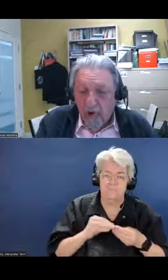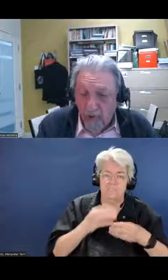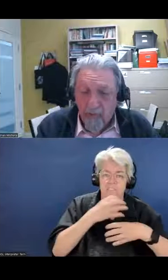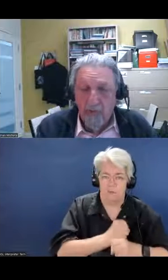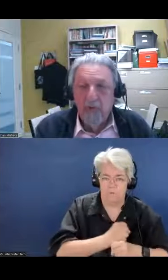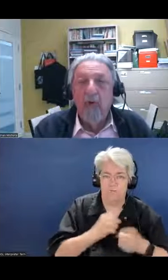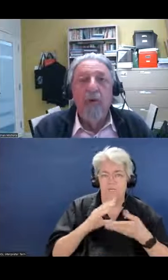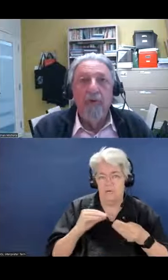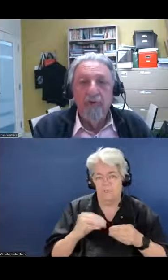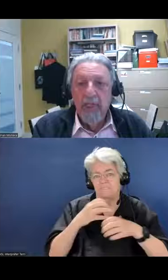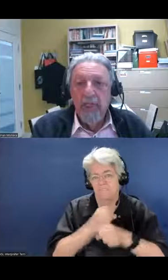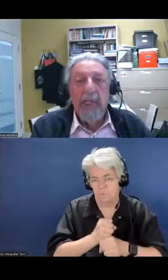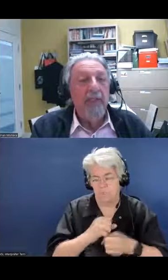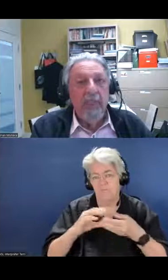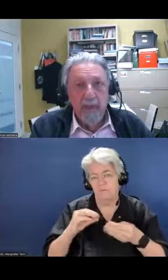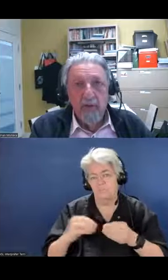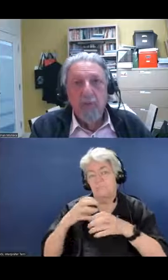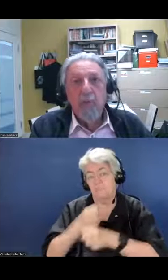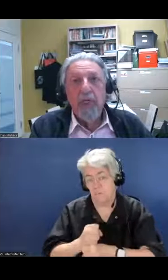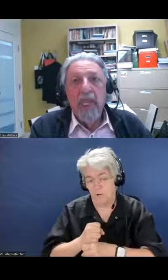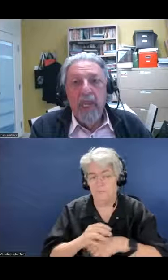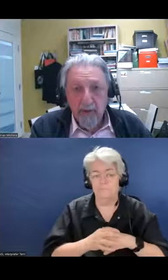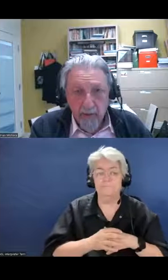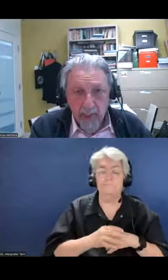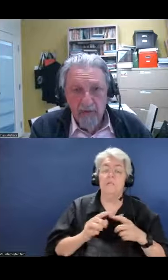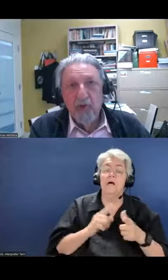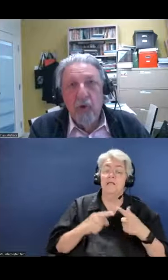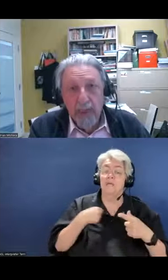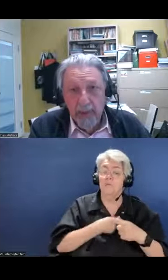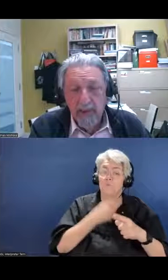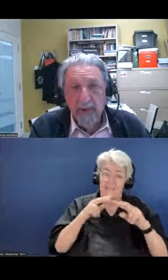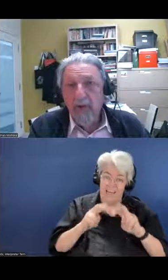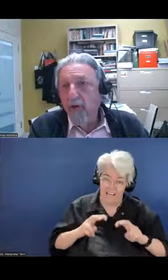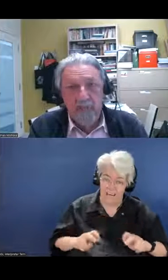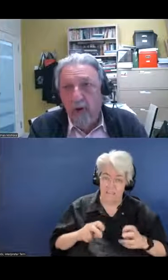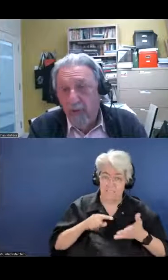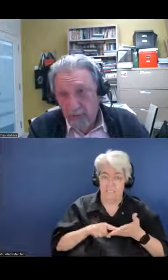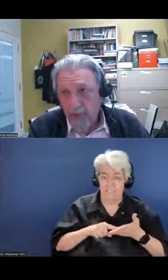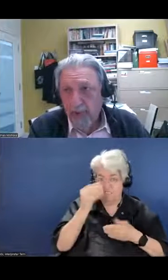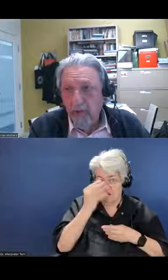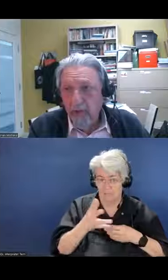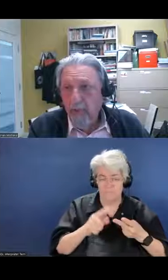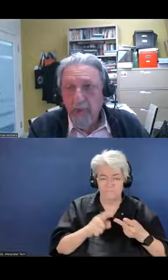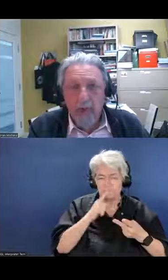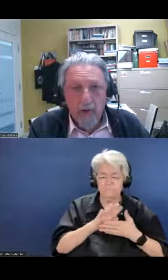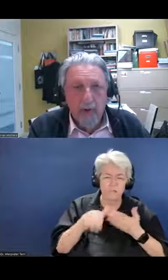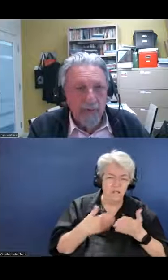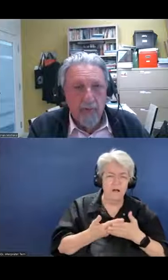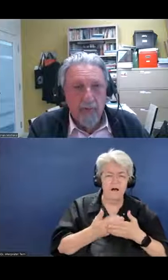summaries of all those calls, and then we analyzed the content of all the 20